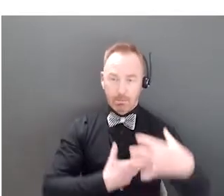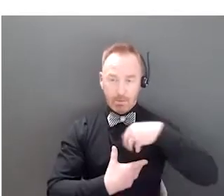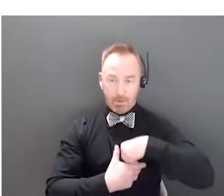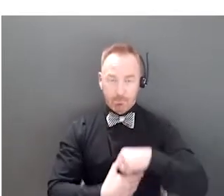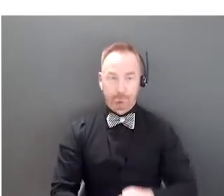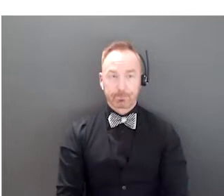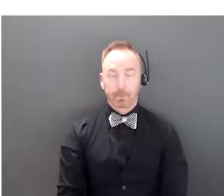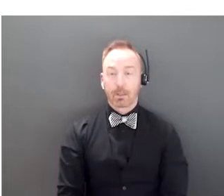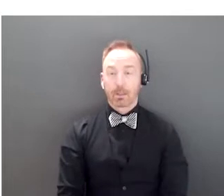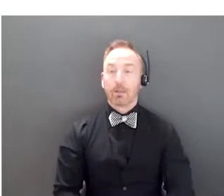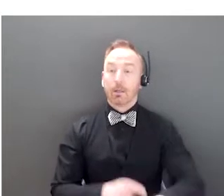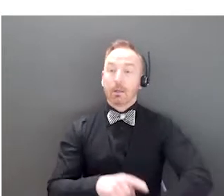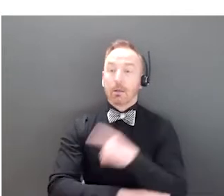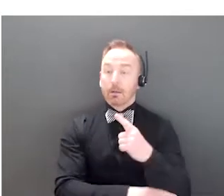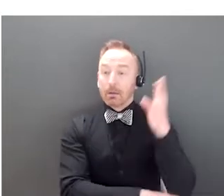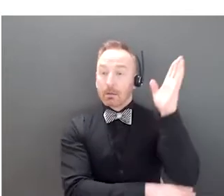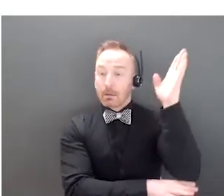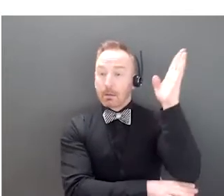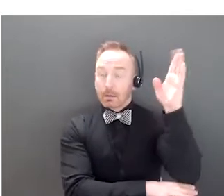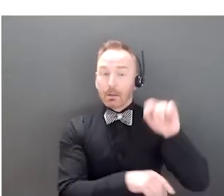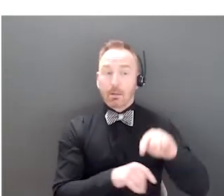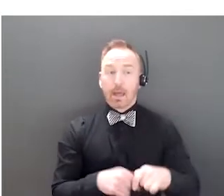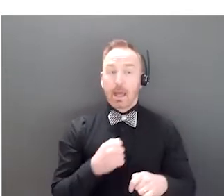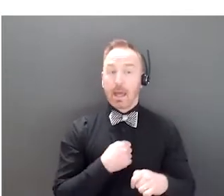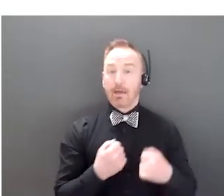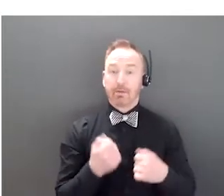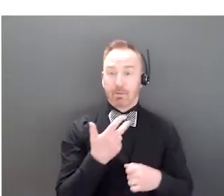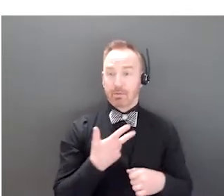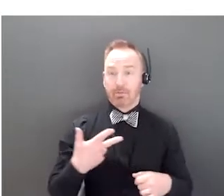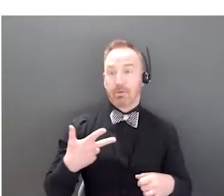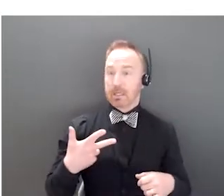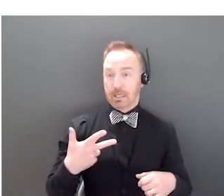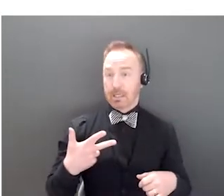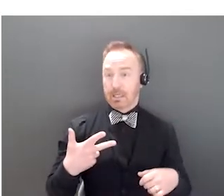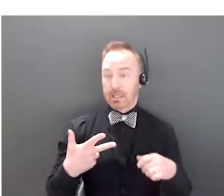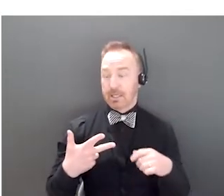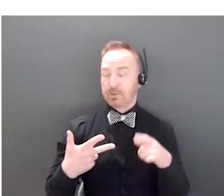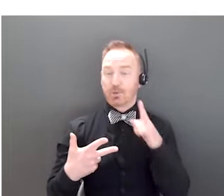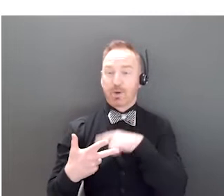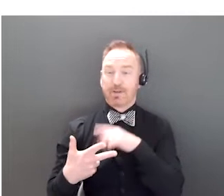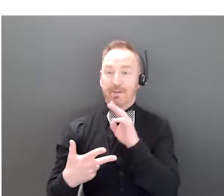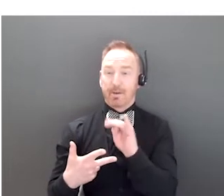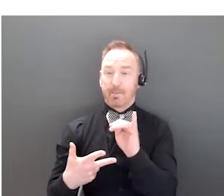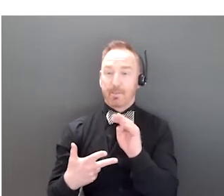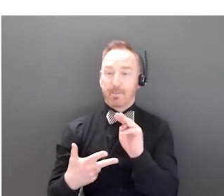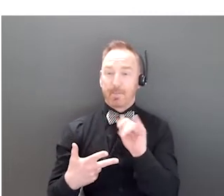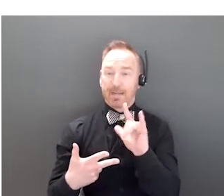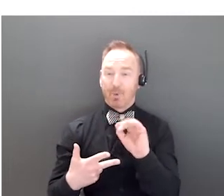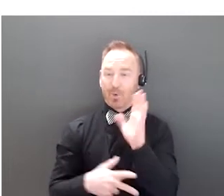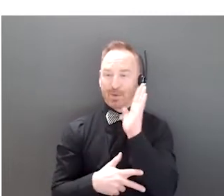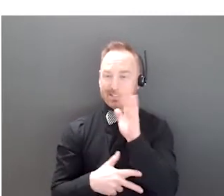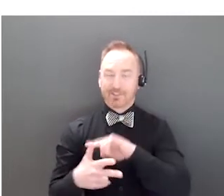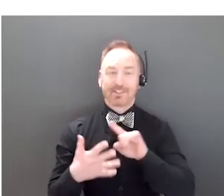So in today's presentation, there are 3 kind of micro presentations followed by an interactive discussion with